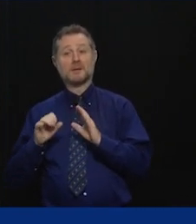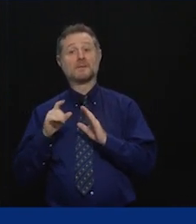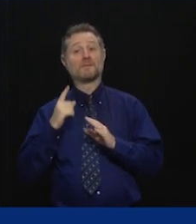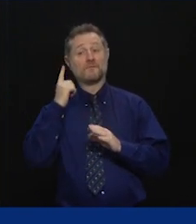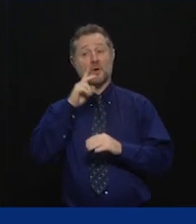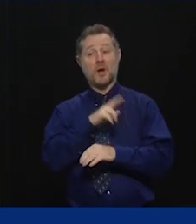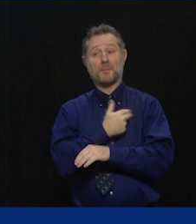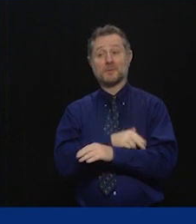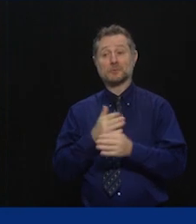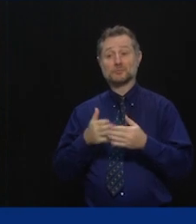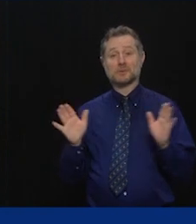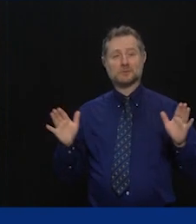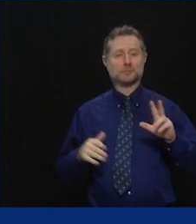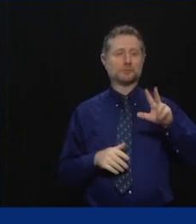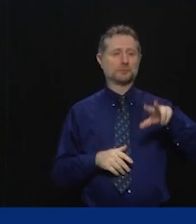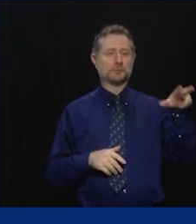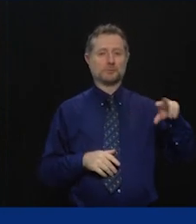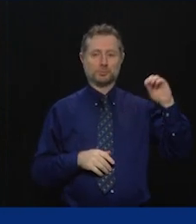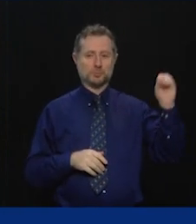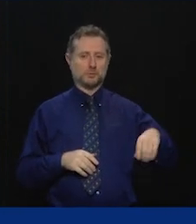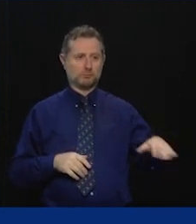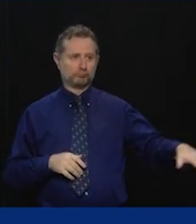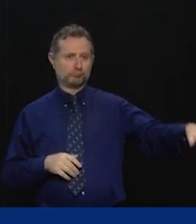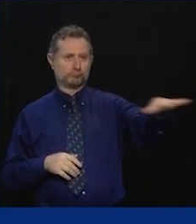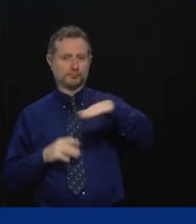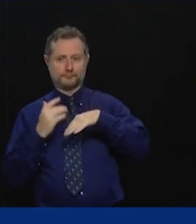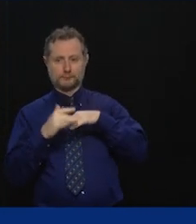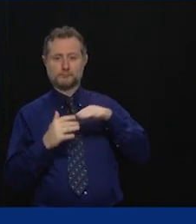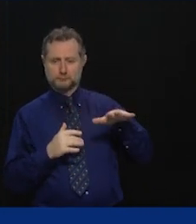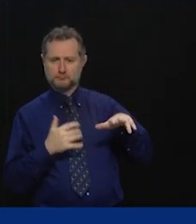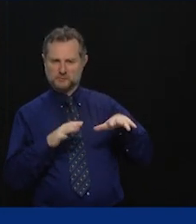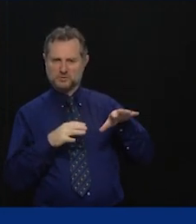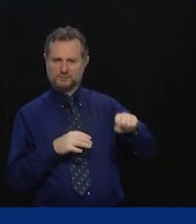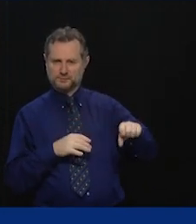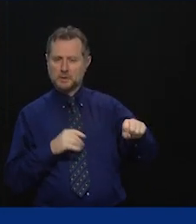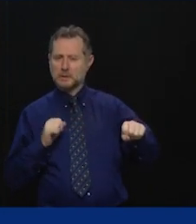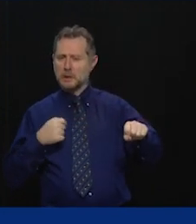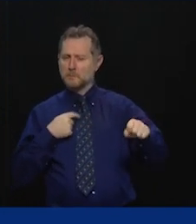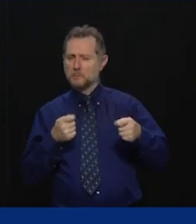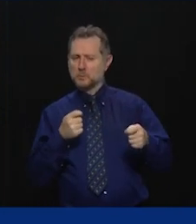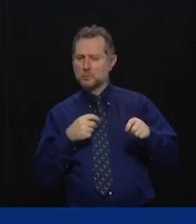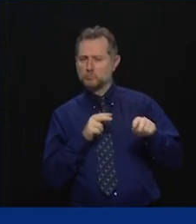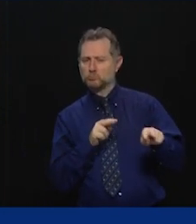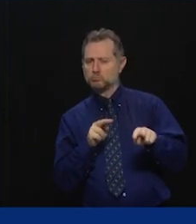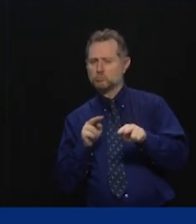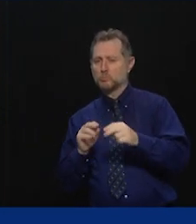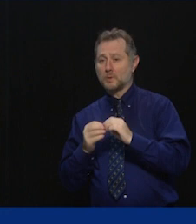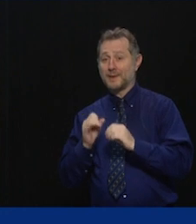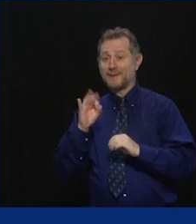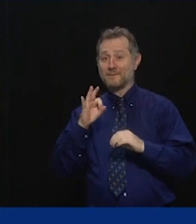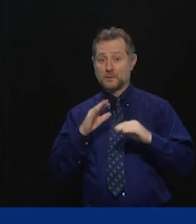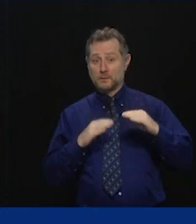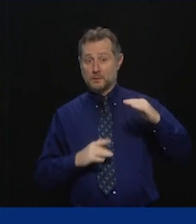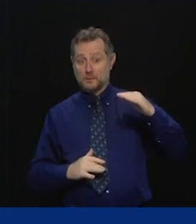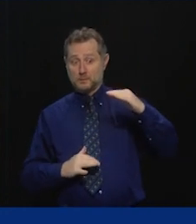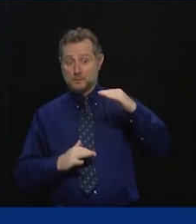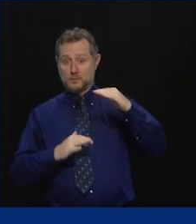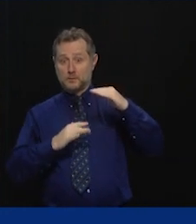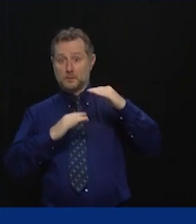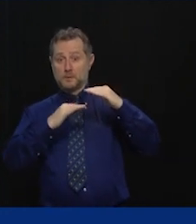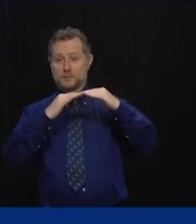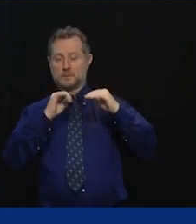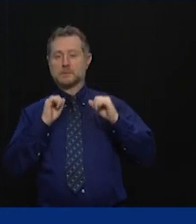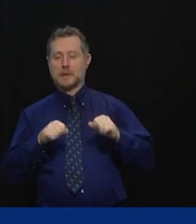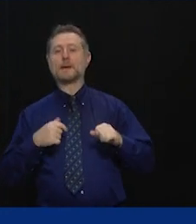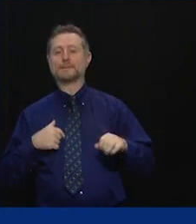this right now. We can absolutely manage this. We're watching it closely. But if we start seeing those numbers, I'm prepared to take some action to start shifting people